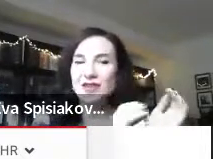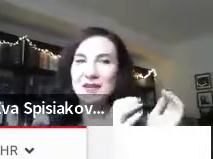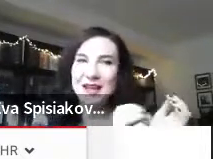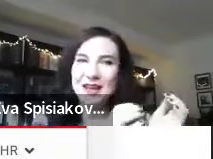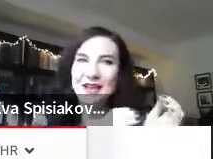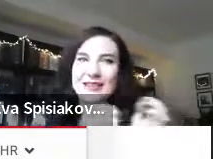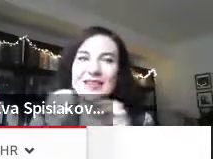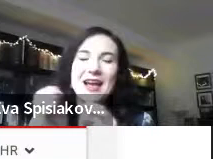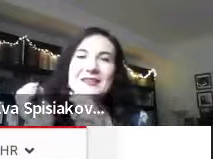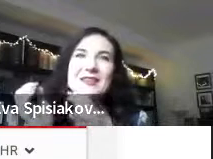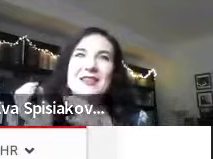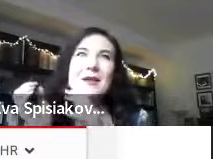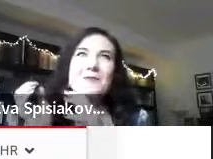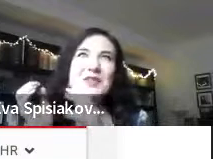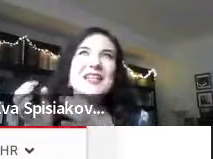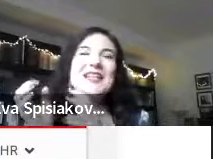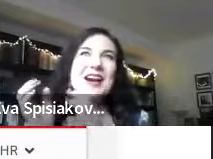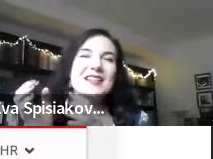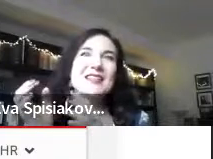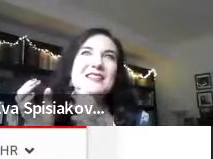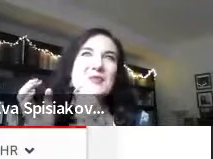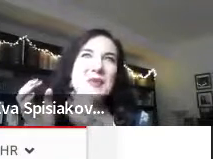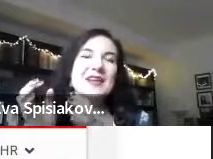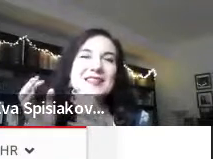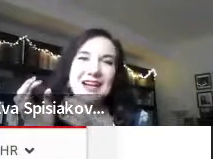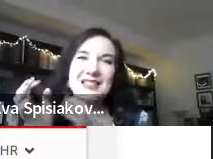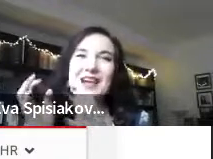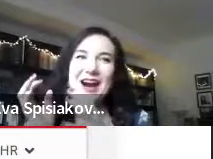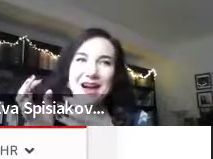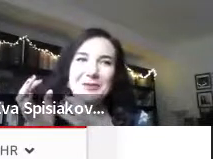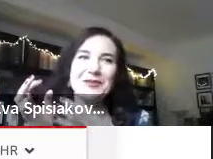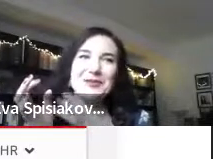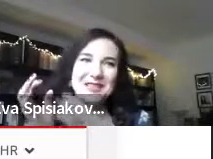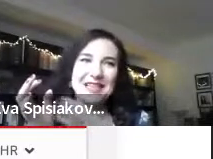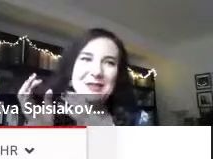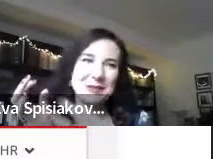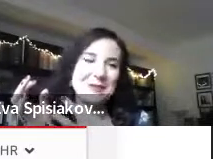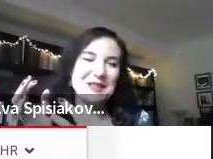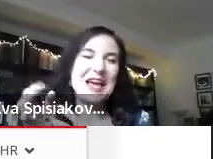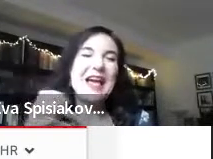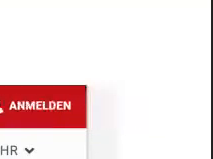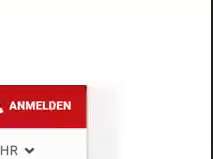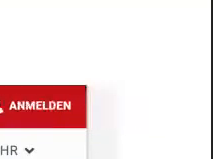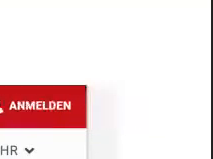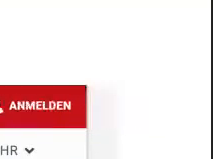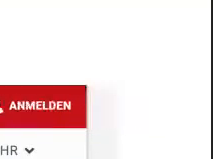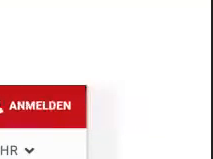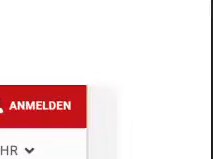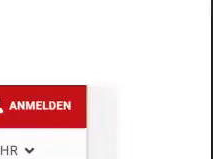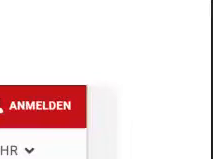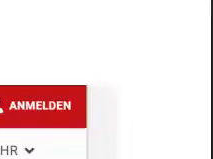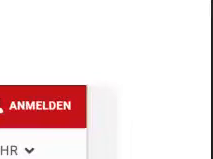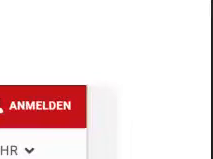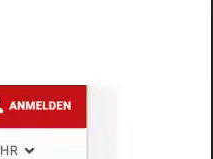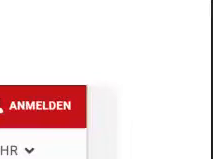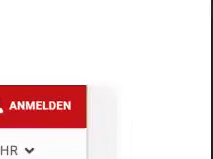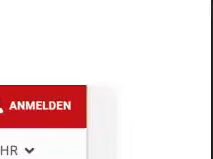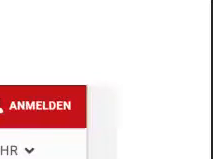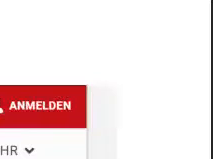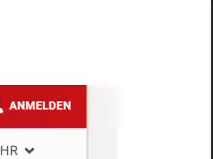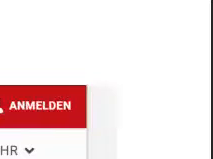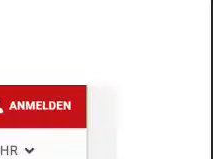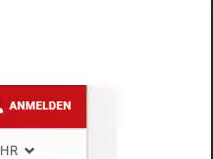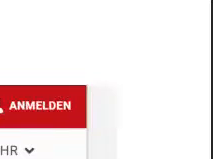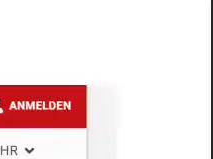having attention-grabbing headlines and presenting articles in a way that is actively harmful to disabled people. And again,